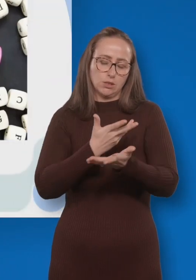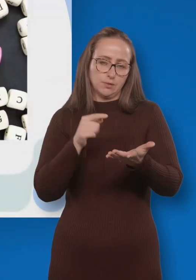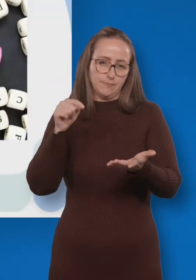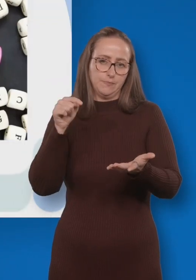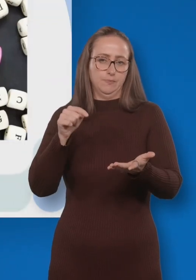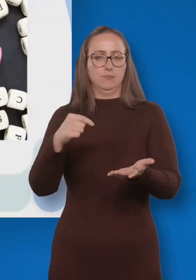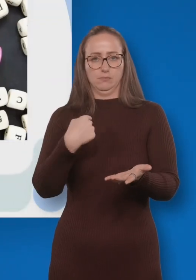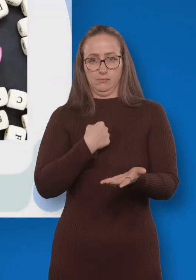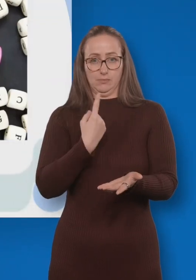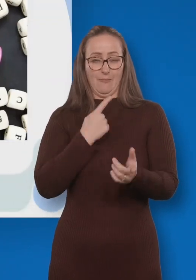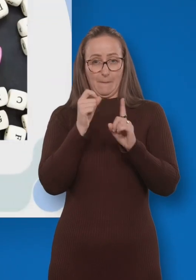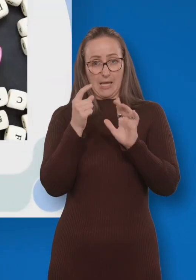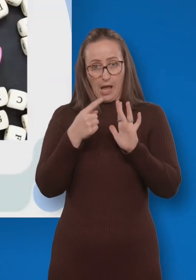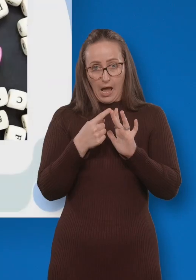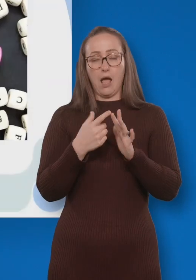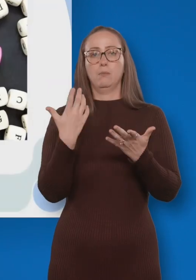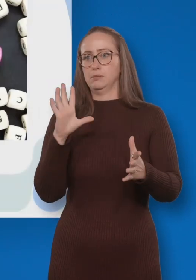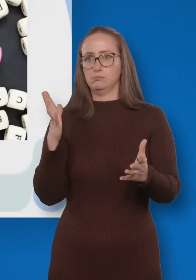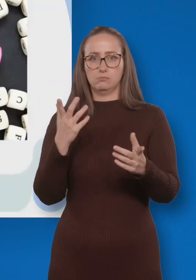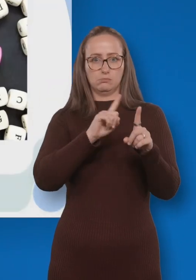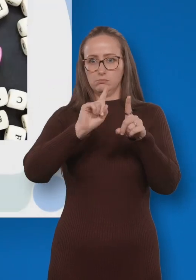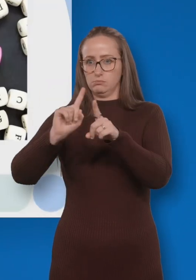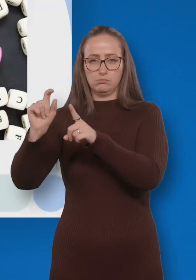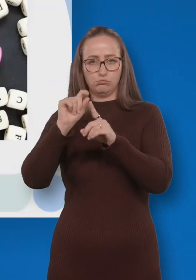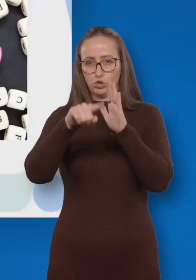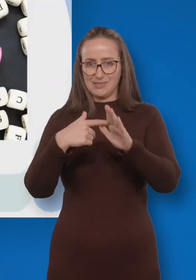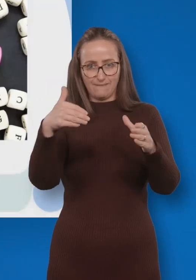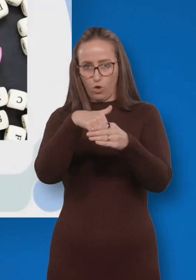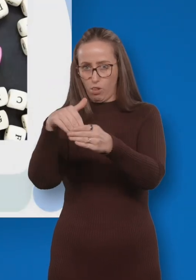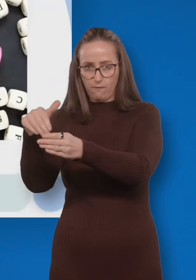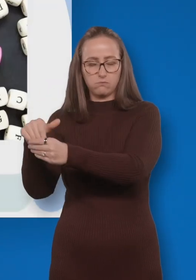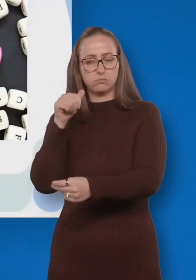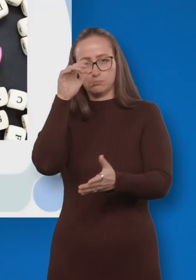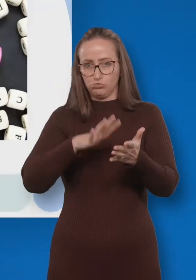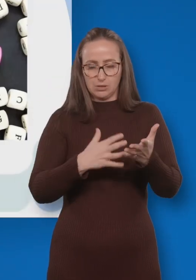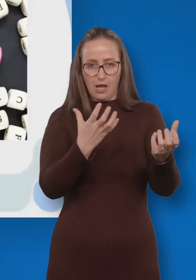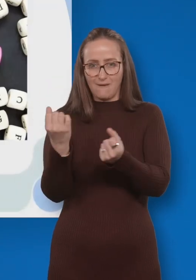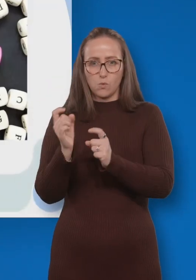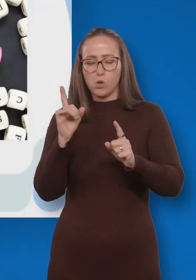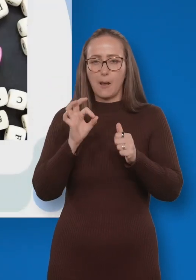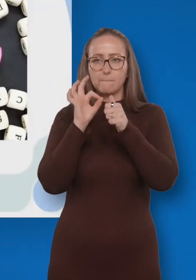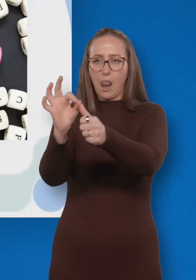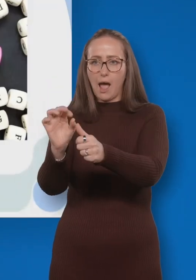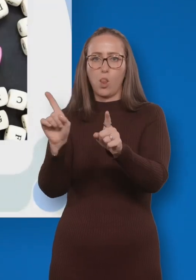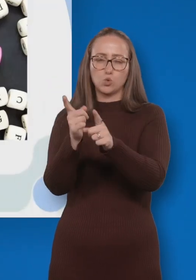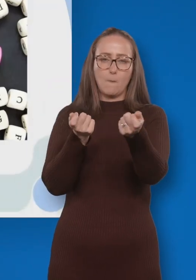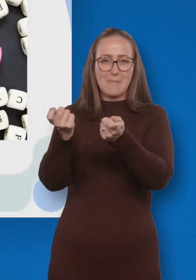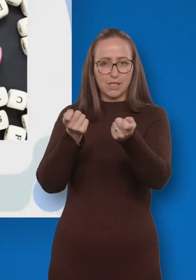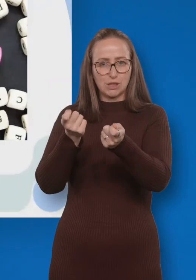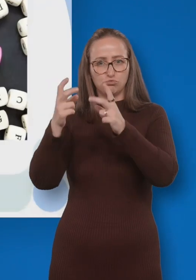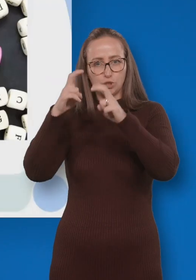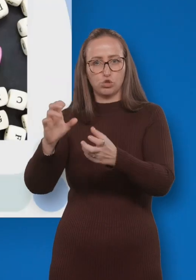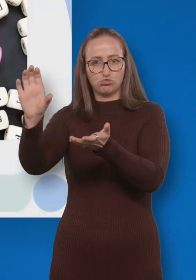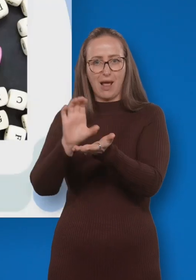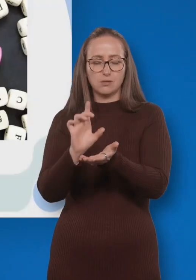are always good. Like I'm a PI and have been a PI in lots of different projects, and I have a lot of experience applying for and managing research